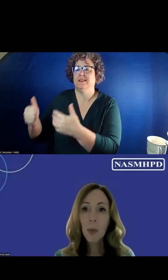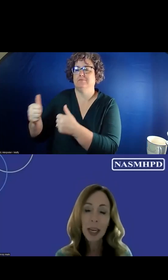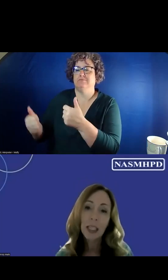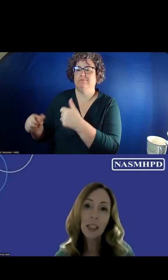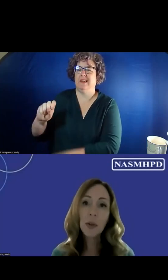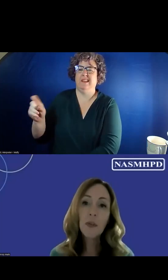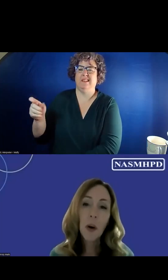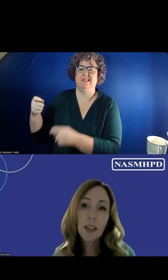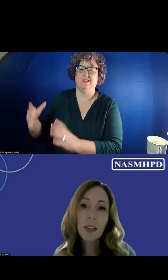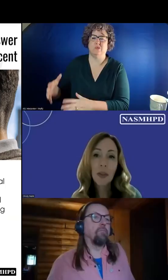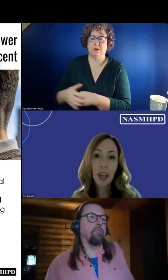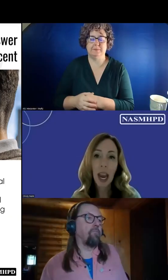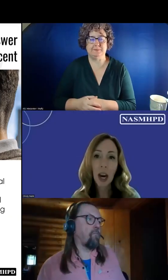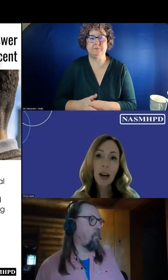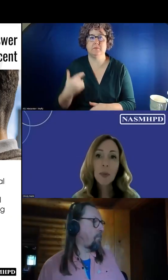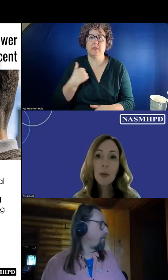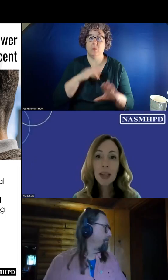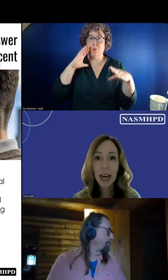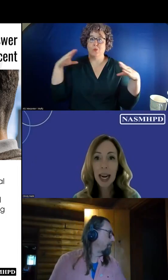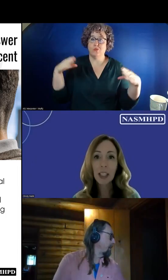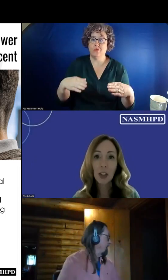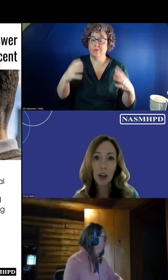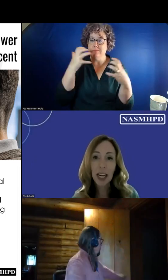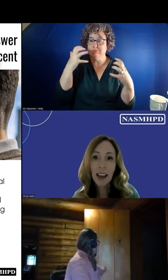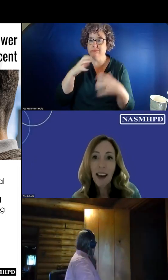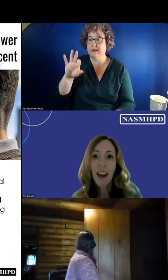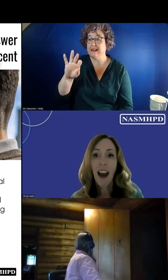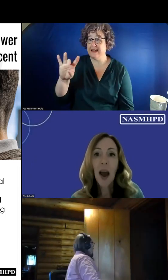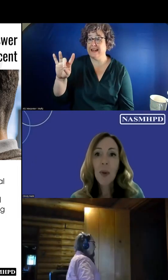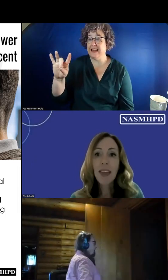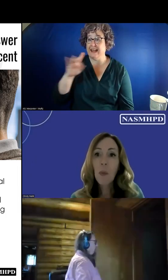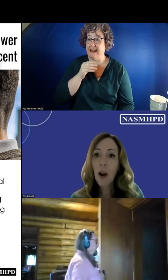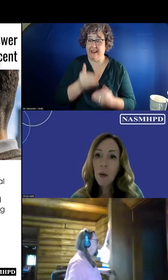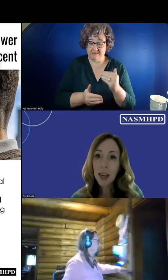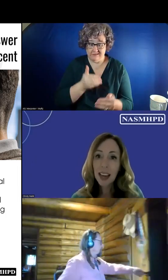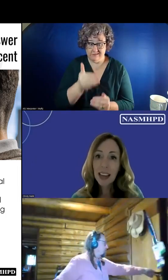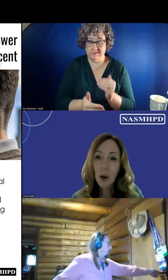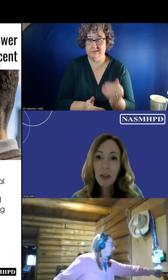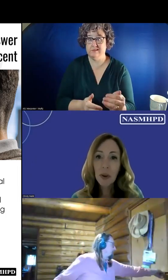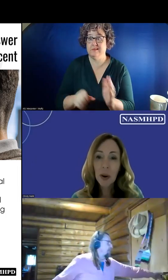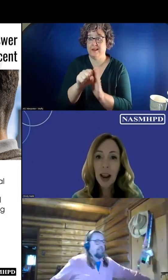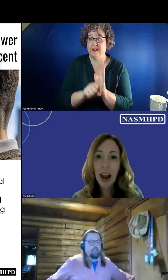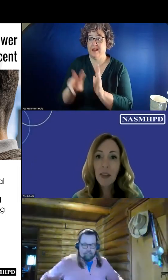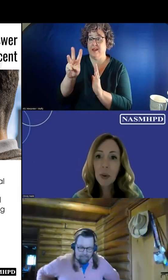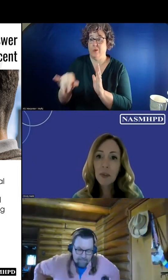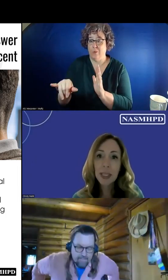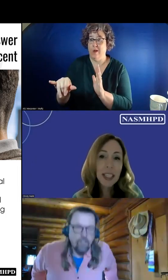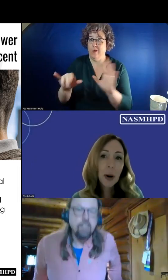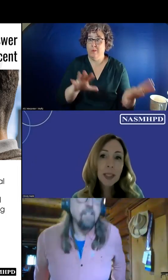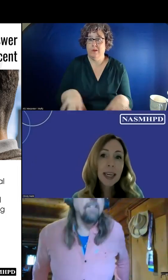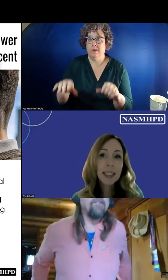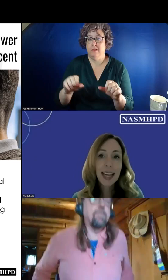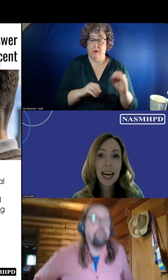we wanted to focus on the incredible 988 journey that Wyoming has gone through and how they went from